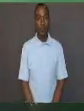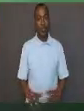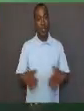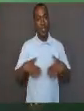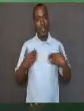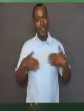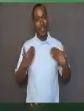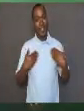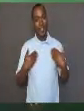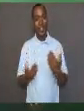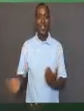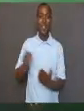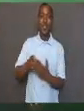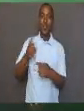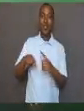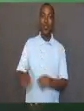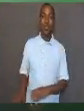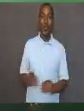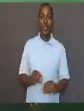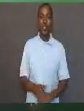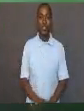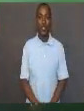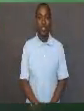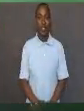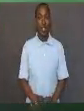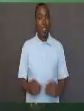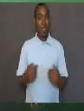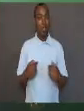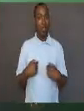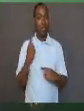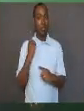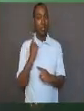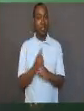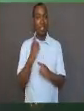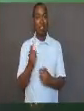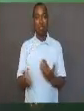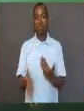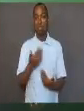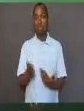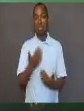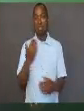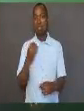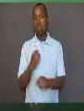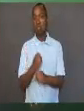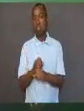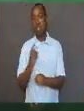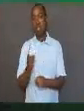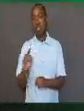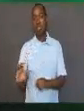Glad to have you back, students. I am sure that was a simple activity for you.